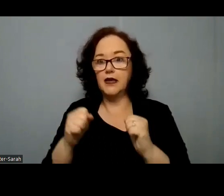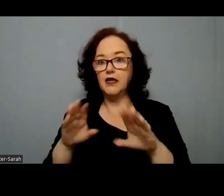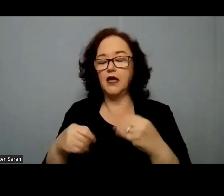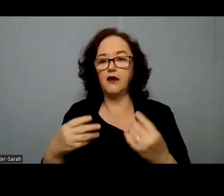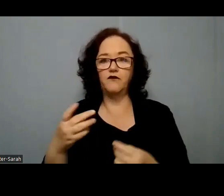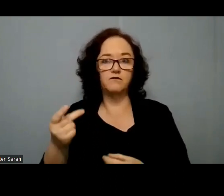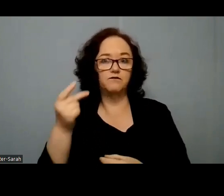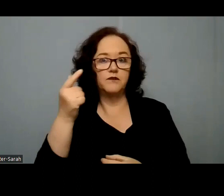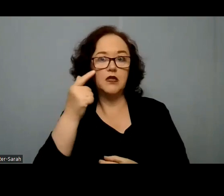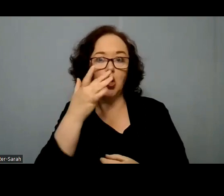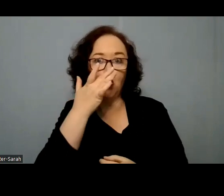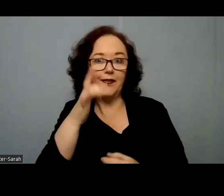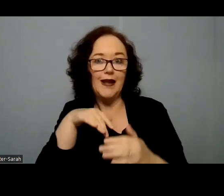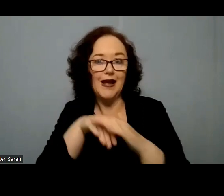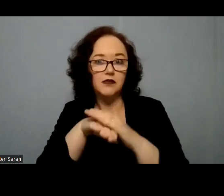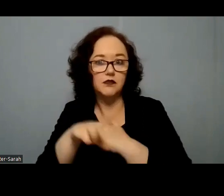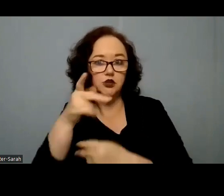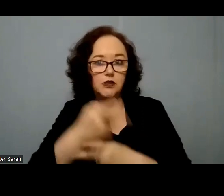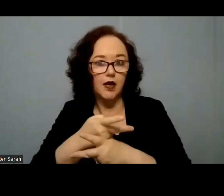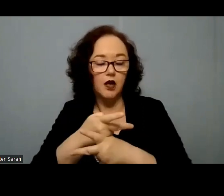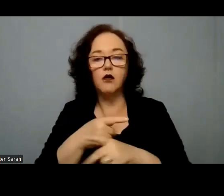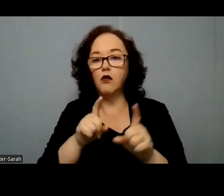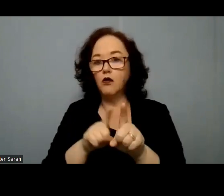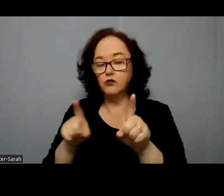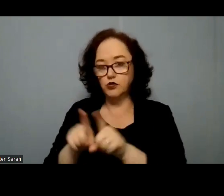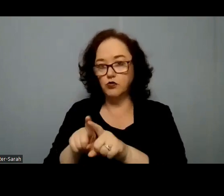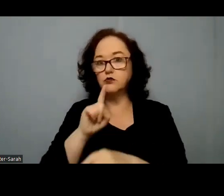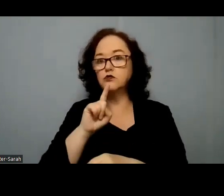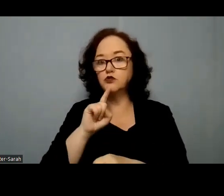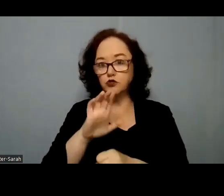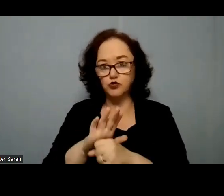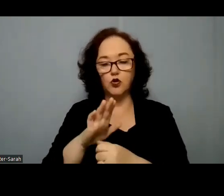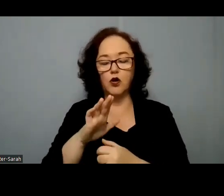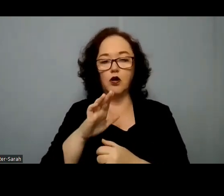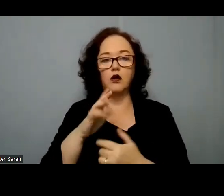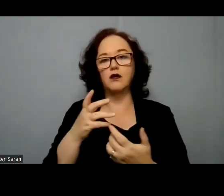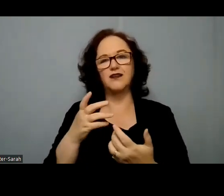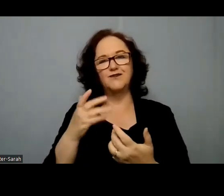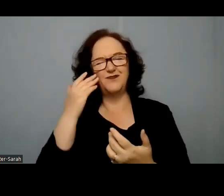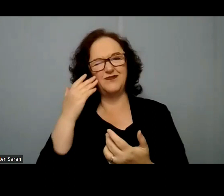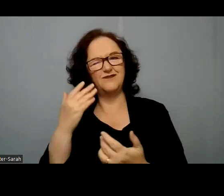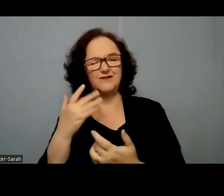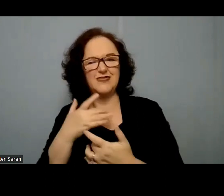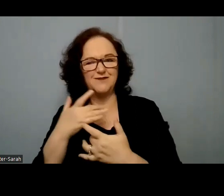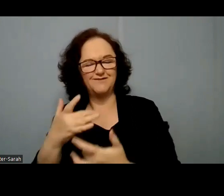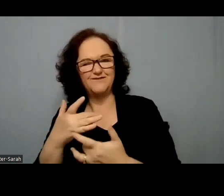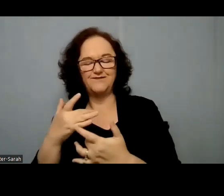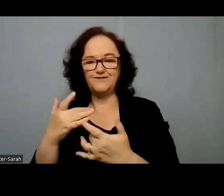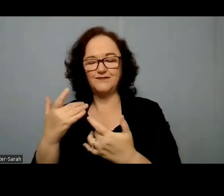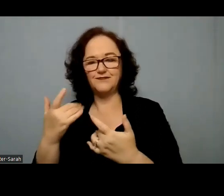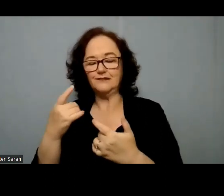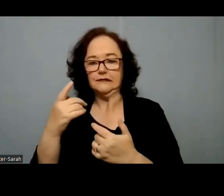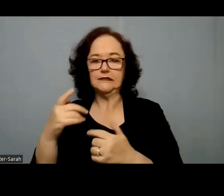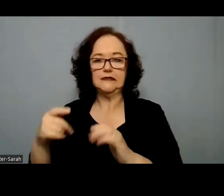care, and also to ensure that there wasn't that hesitation that is typically associated with the stigma of reaching